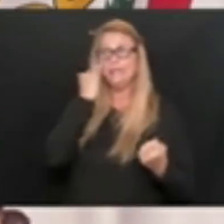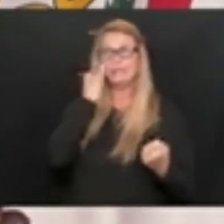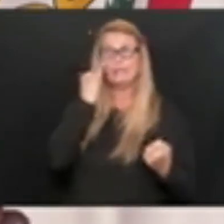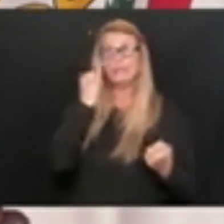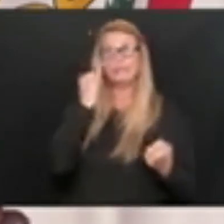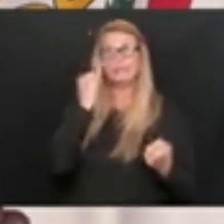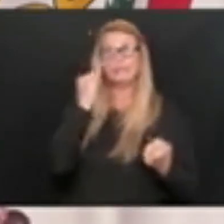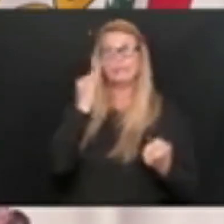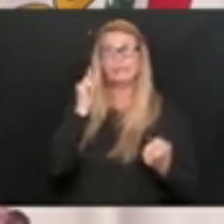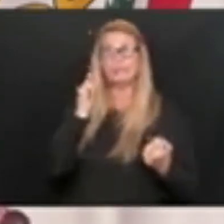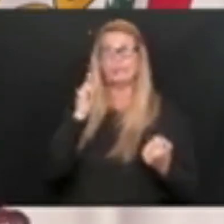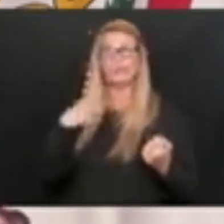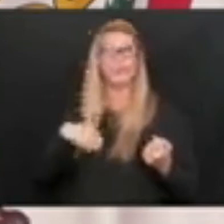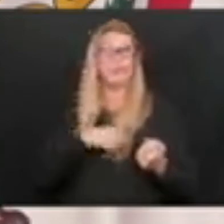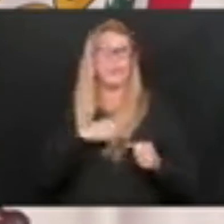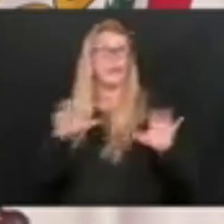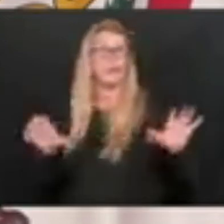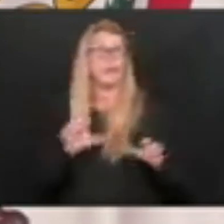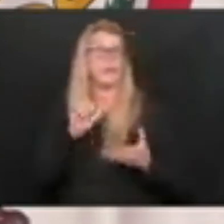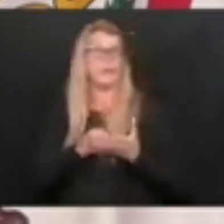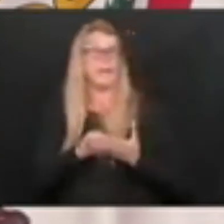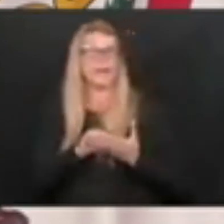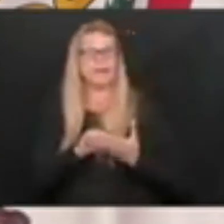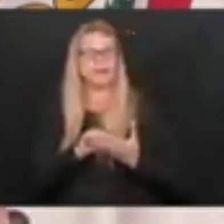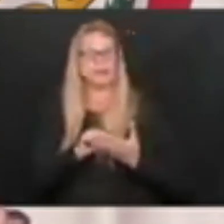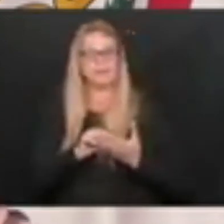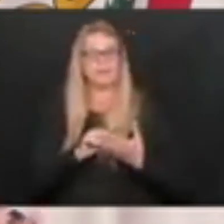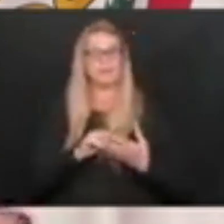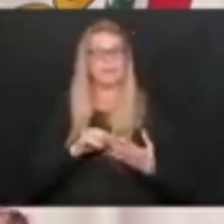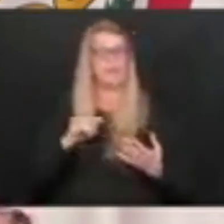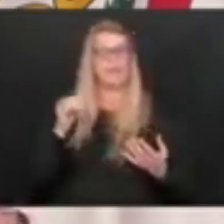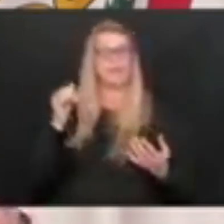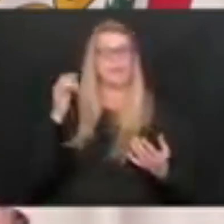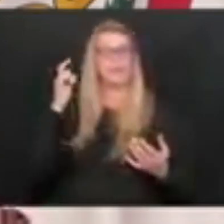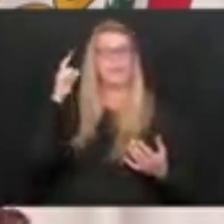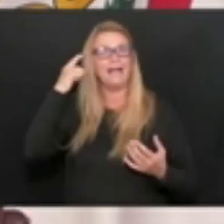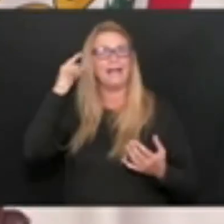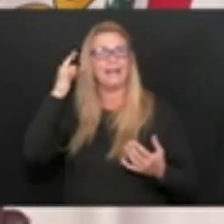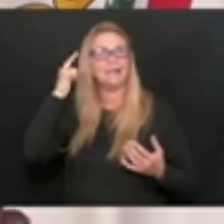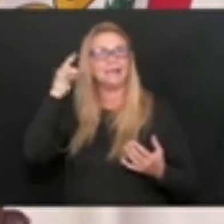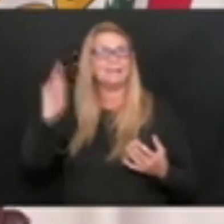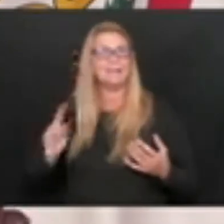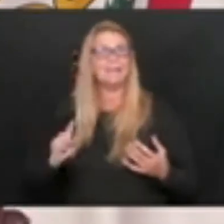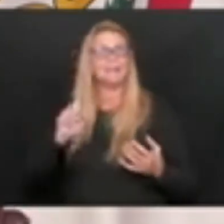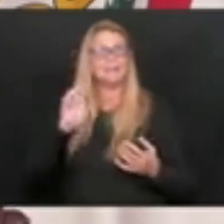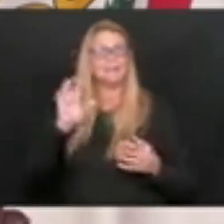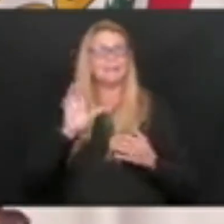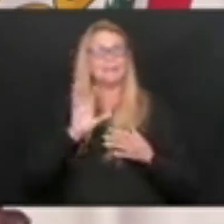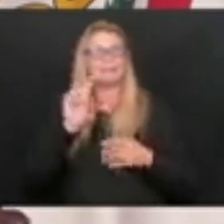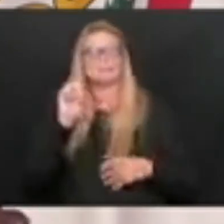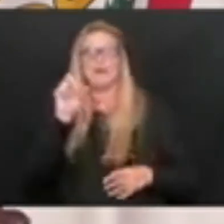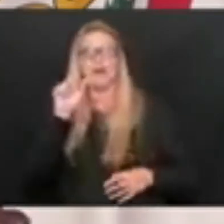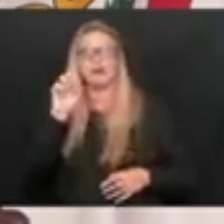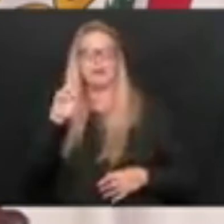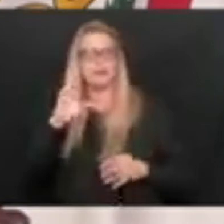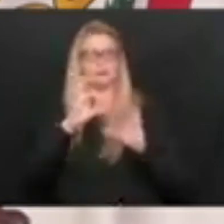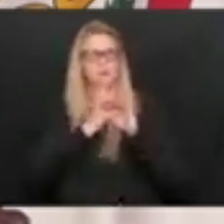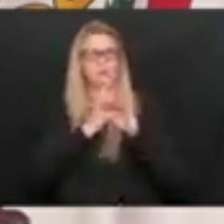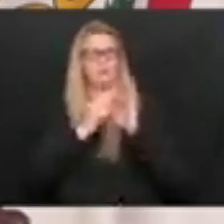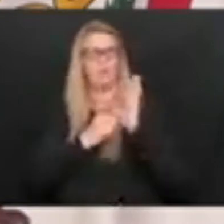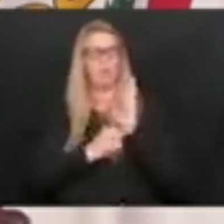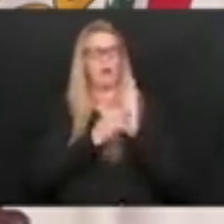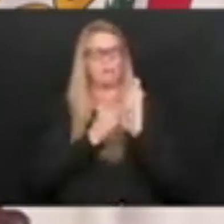that, and maybe we can add with it a silver dollar, you know, but I'm wanting some